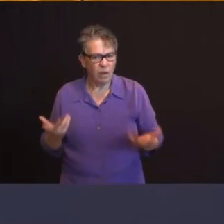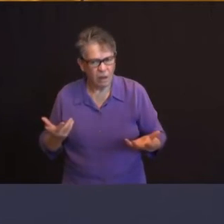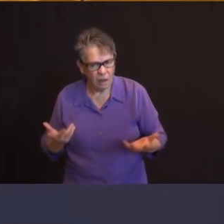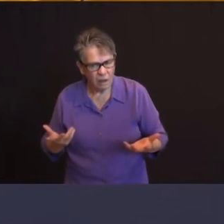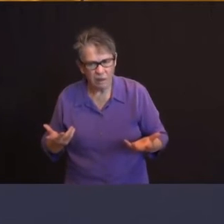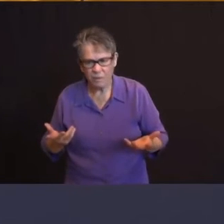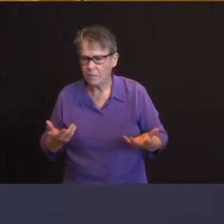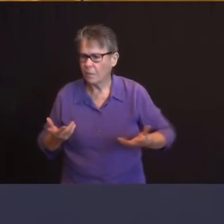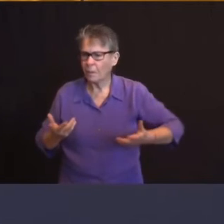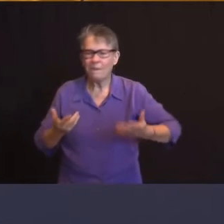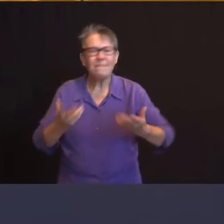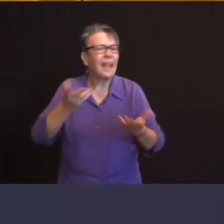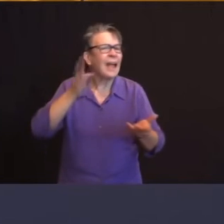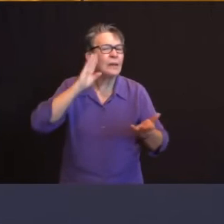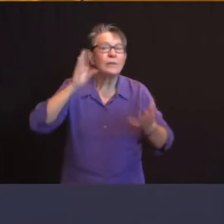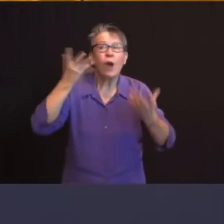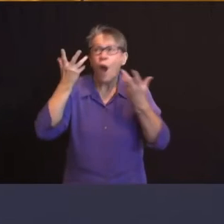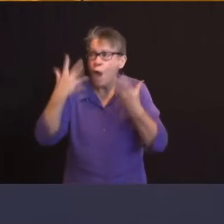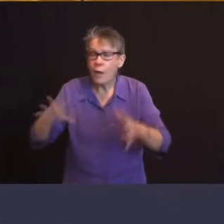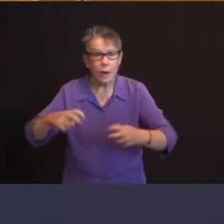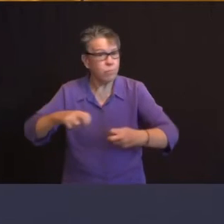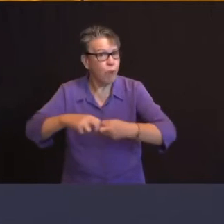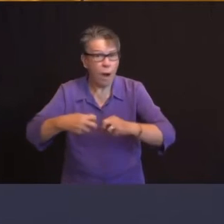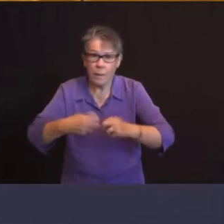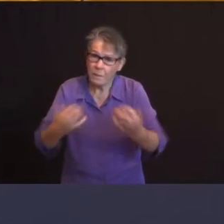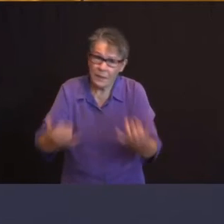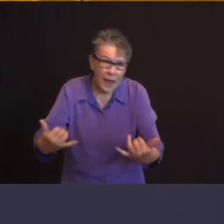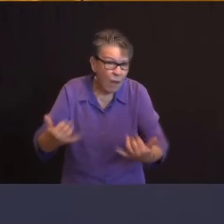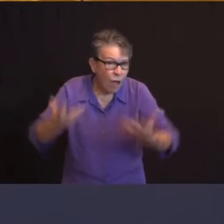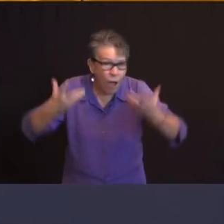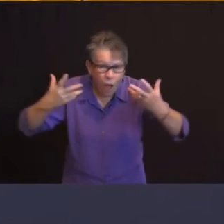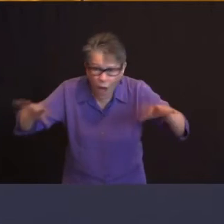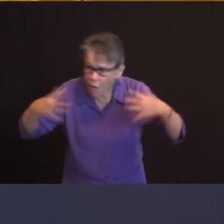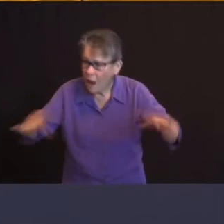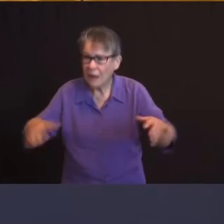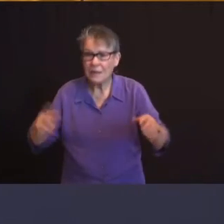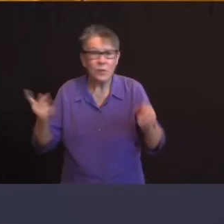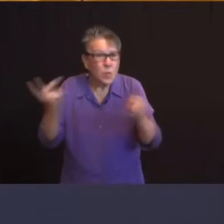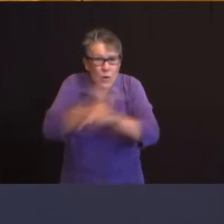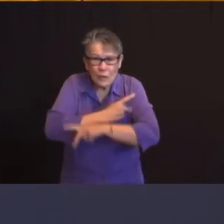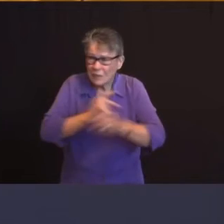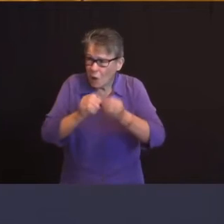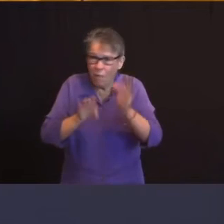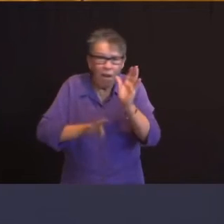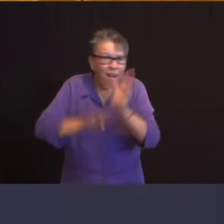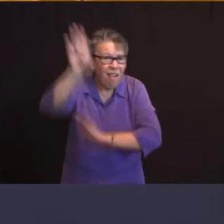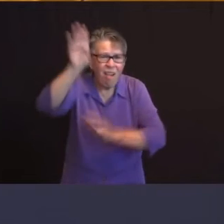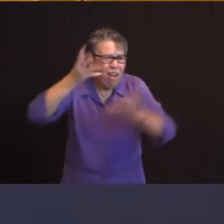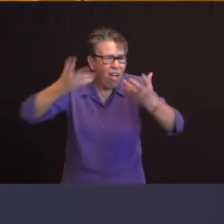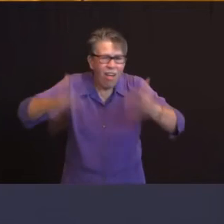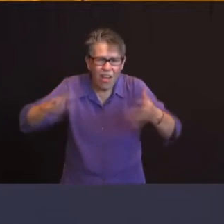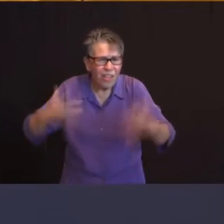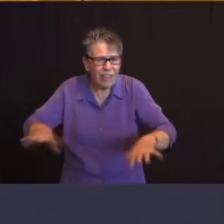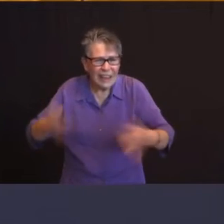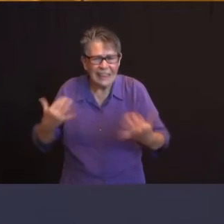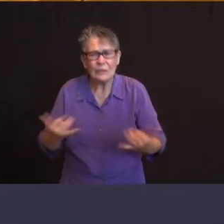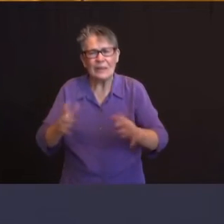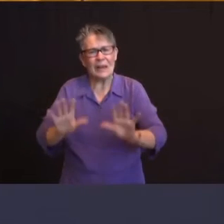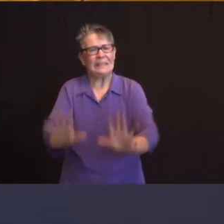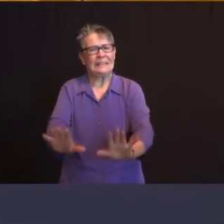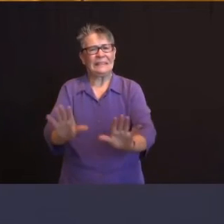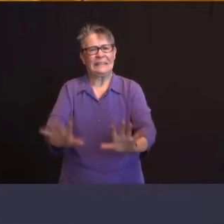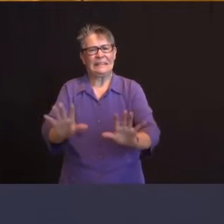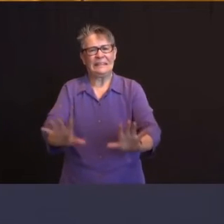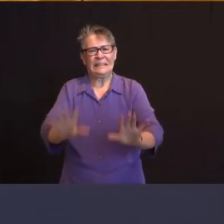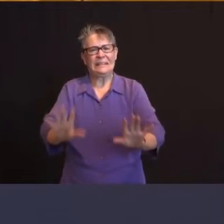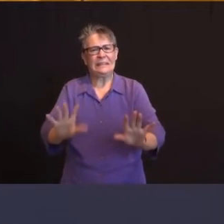risk in an enforceable space, such as a restaurant as opposed to Ed's living room, that